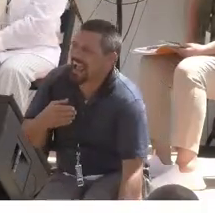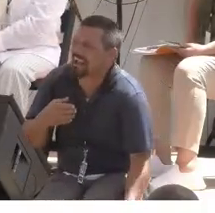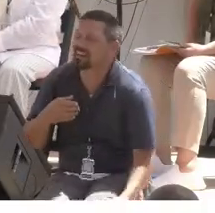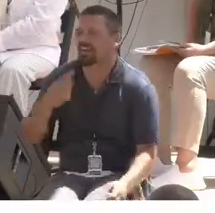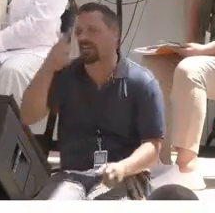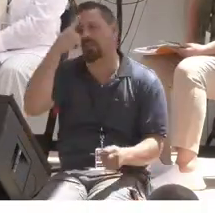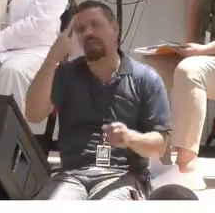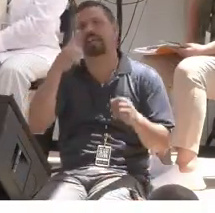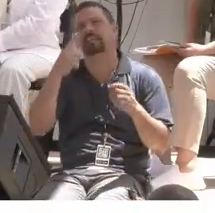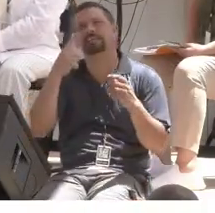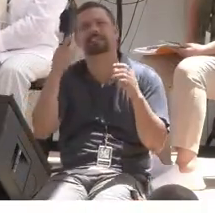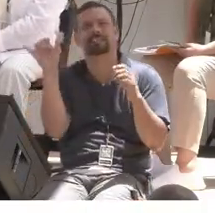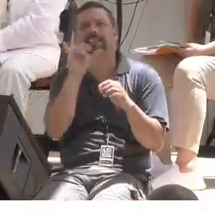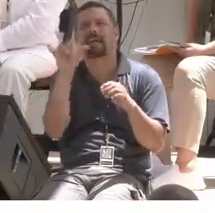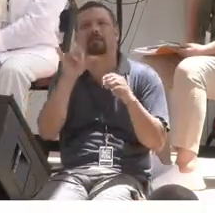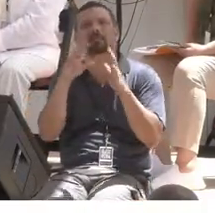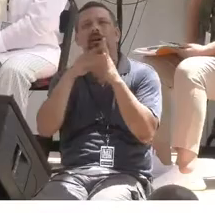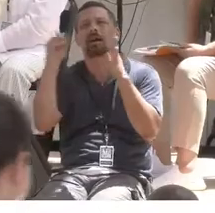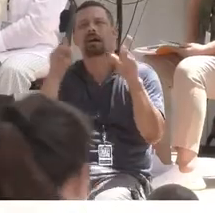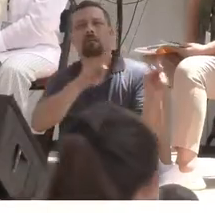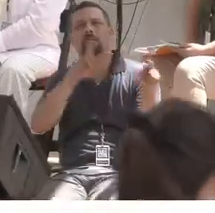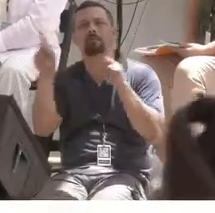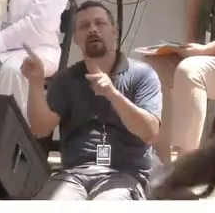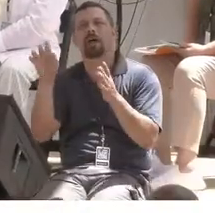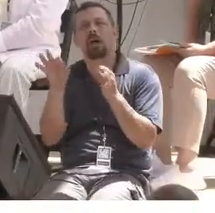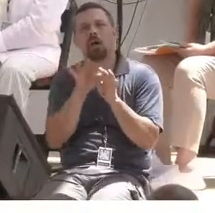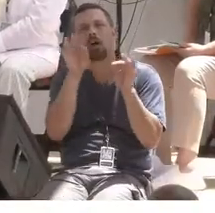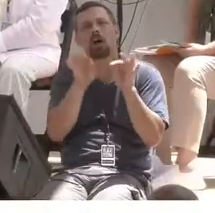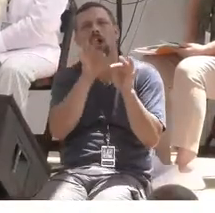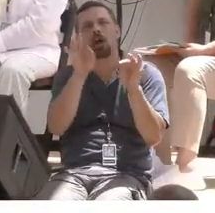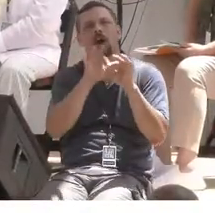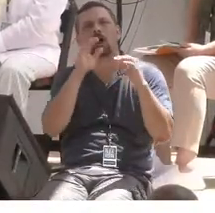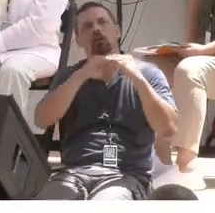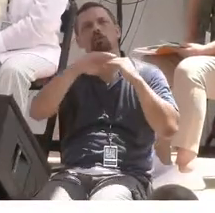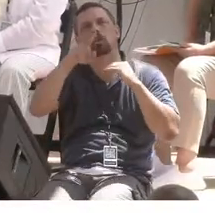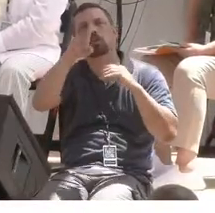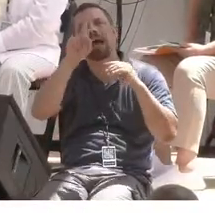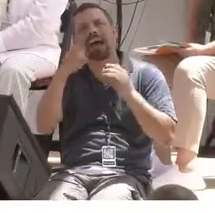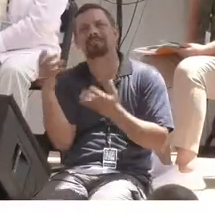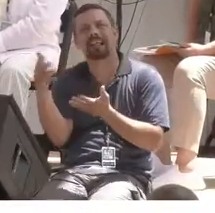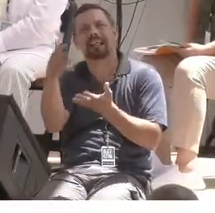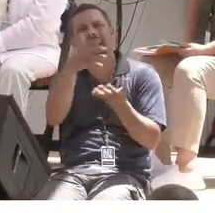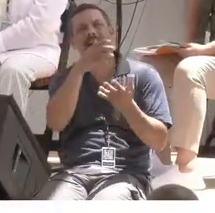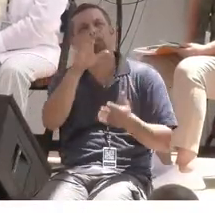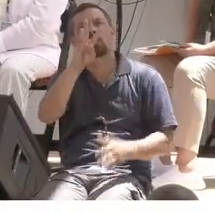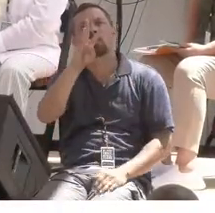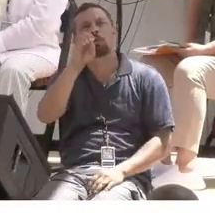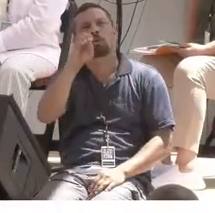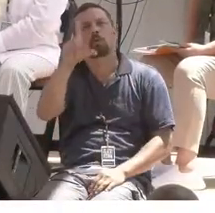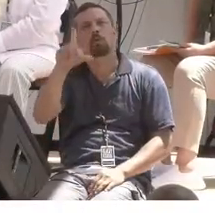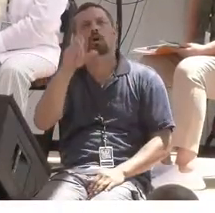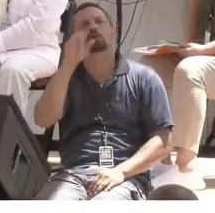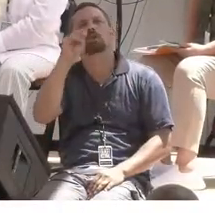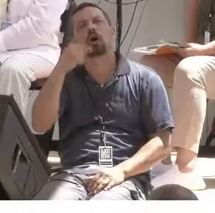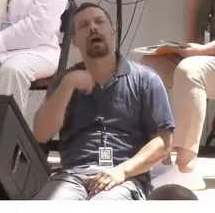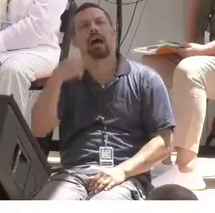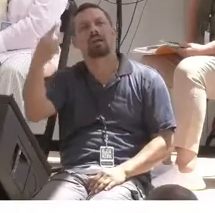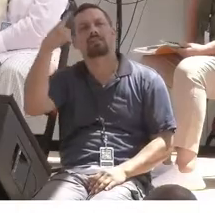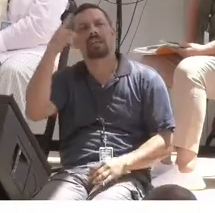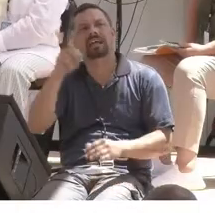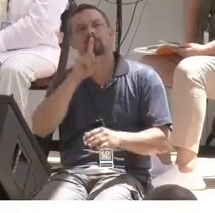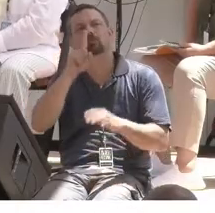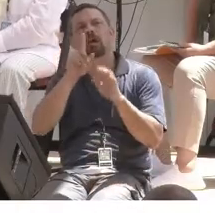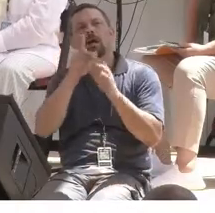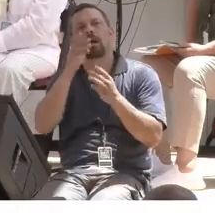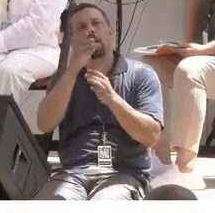making, you have to get the wool, you have to get hand-spun wool, you have to gather wool, which the men go out and do. So I think the collective process is important, and